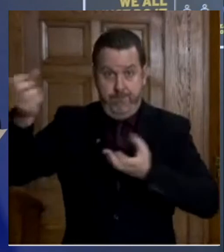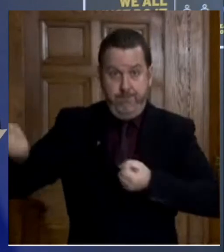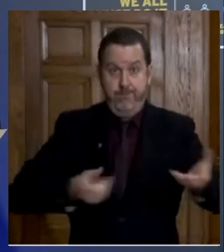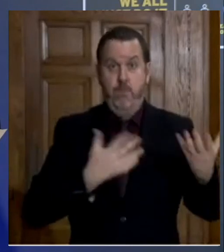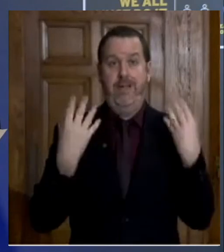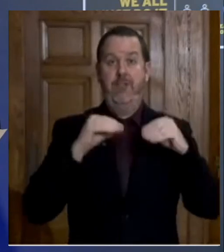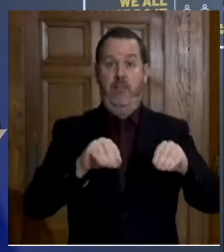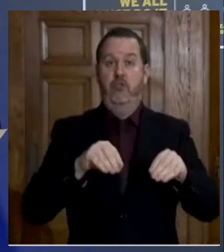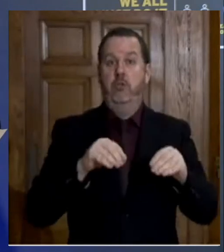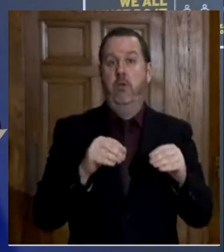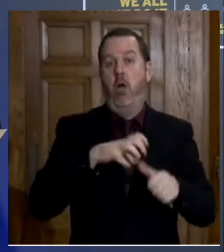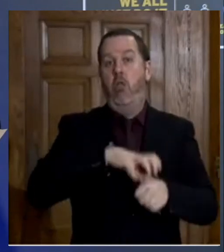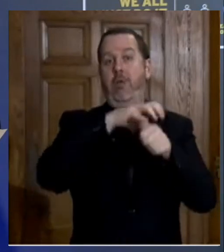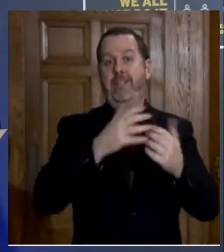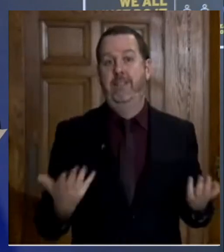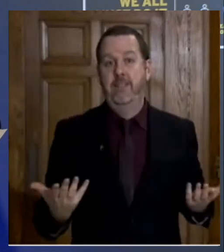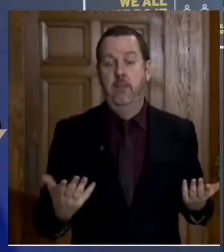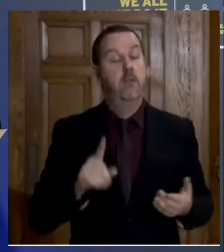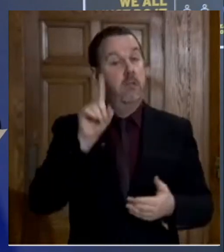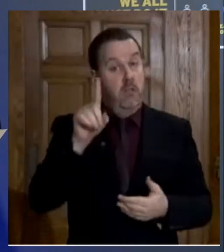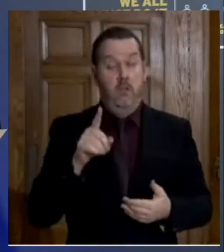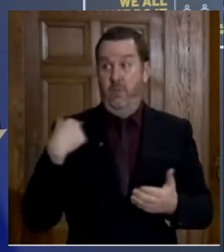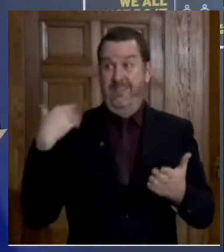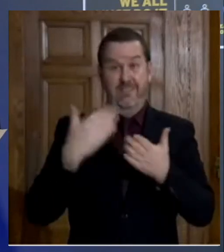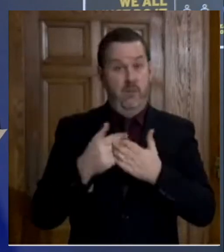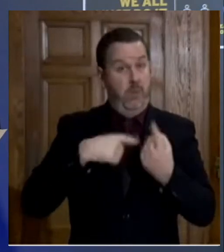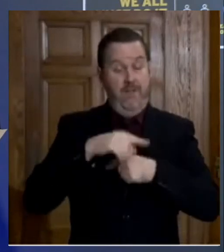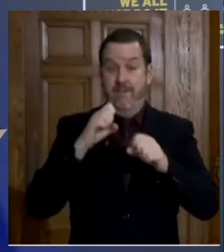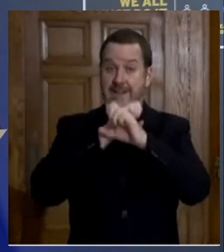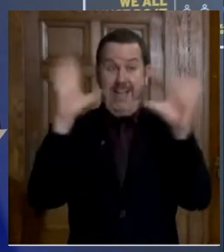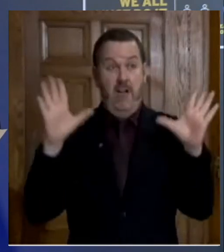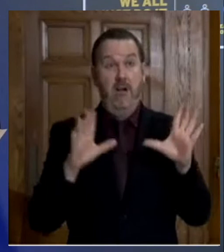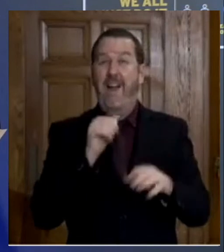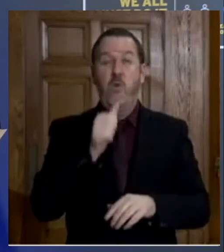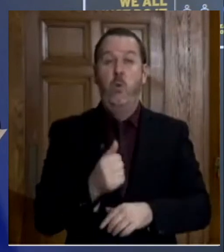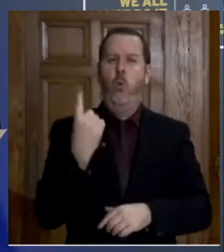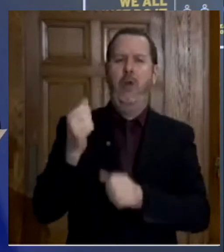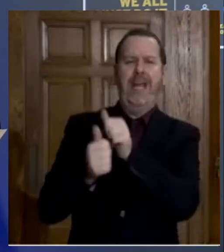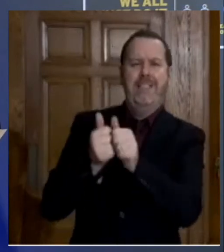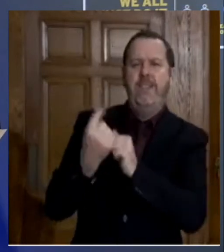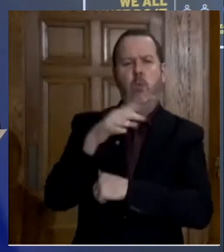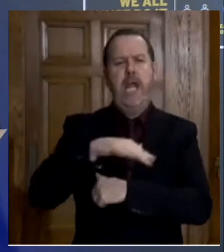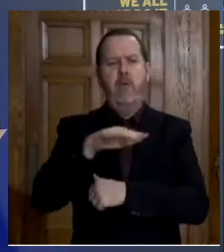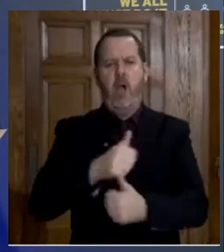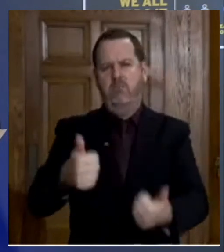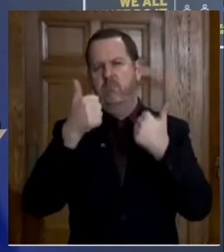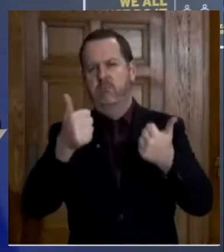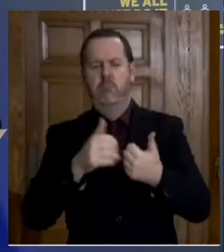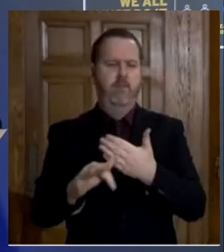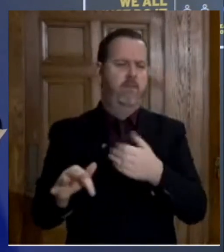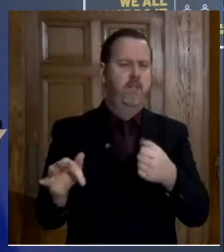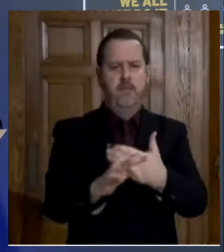is no location, no locality, no activity that is completely COVID safe, but what we can do is